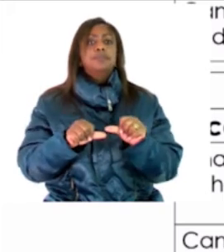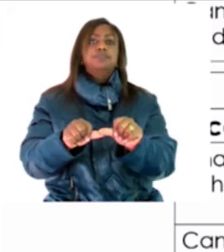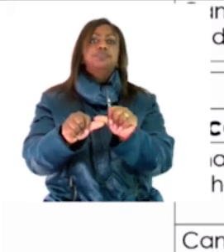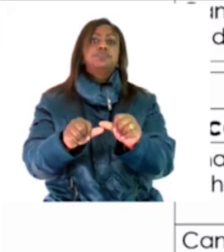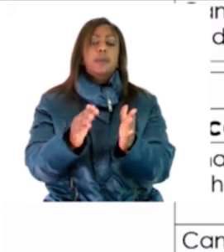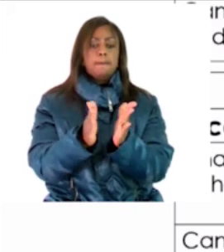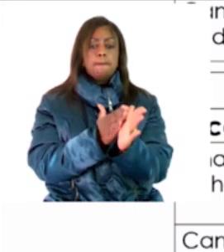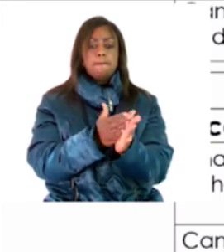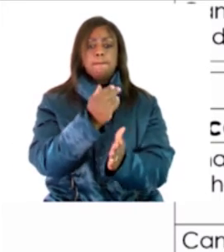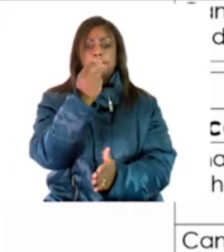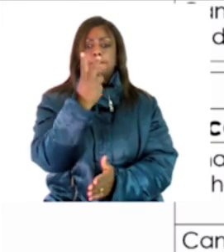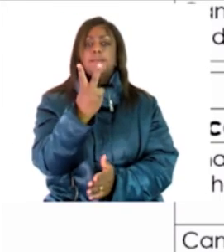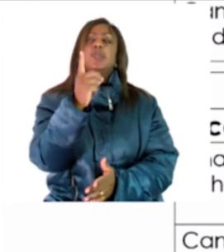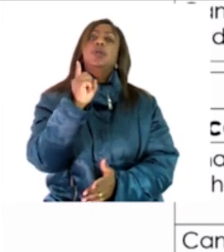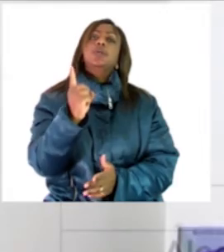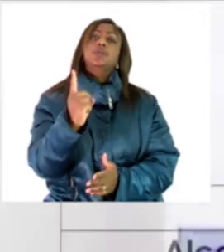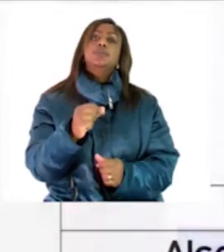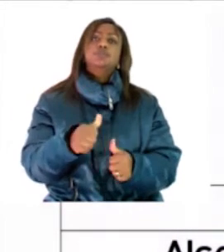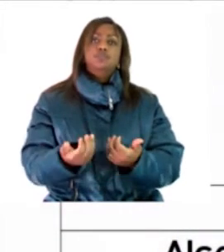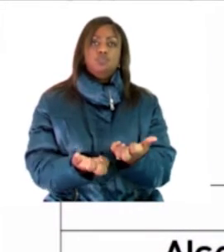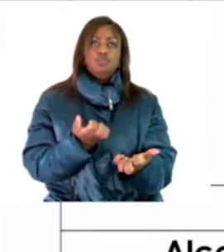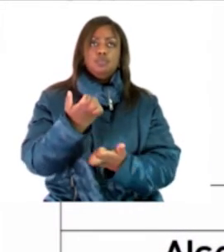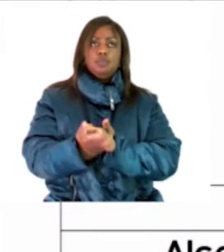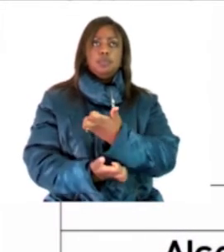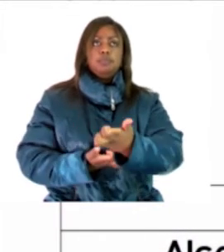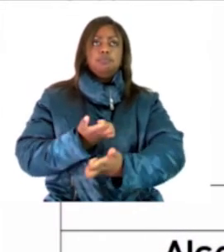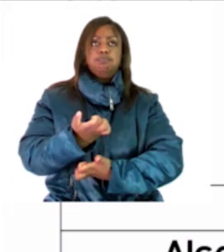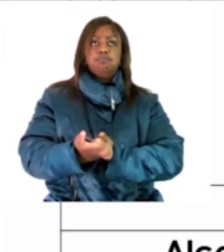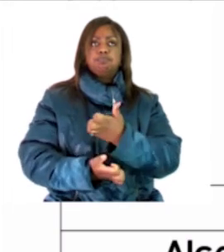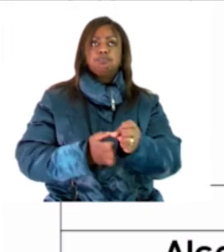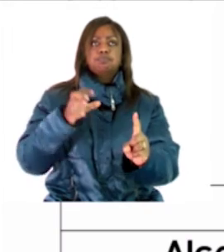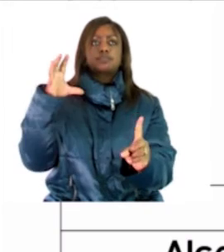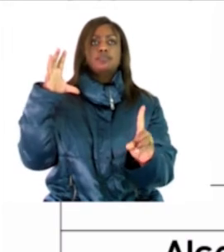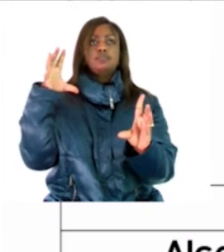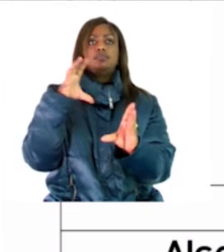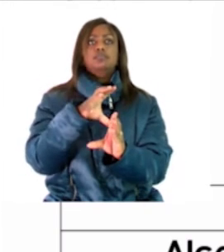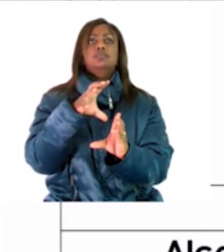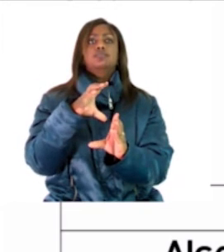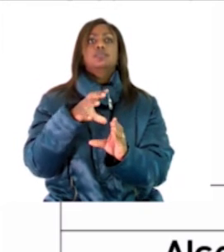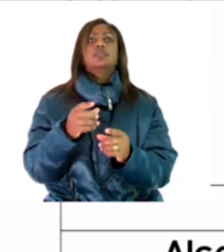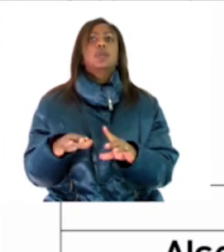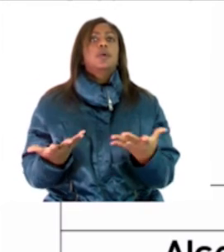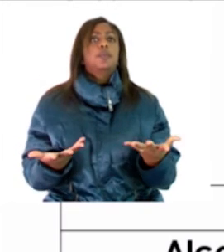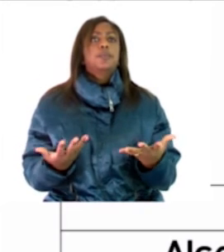page 21 on the economic effects, which says, how does